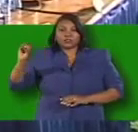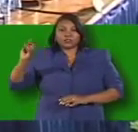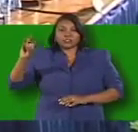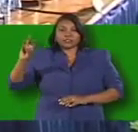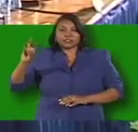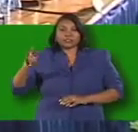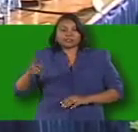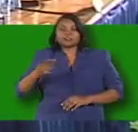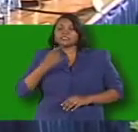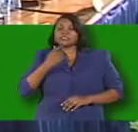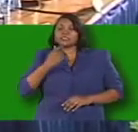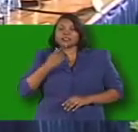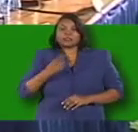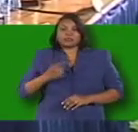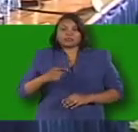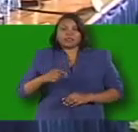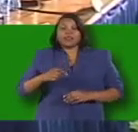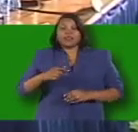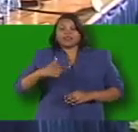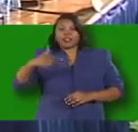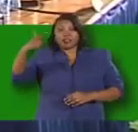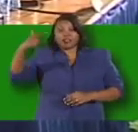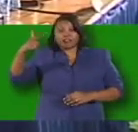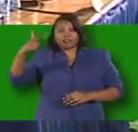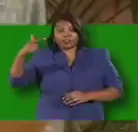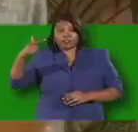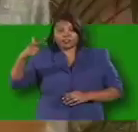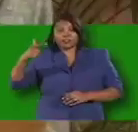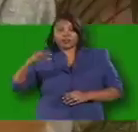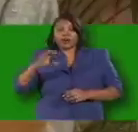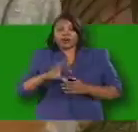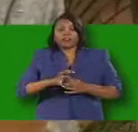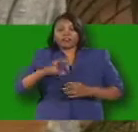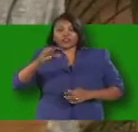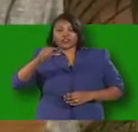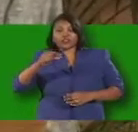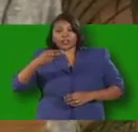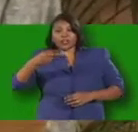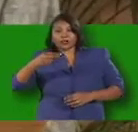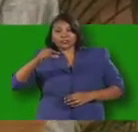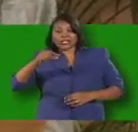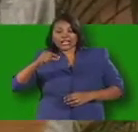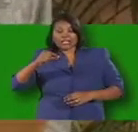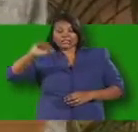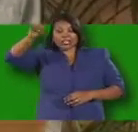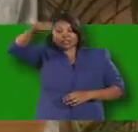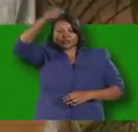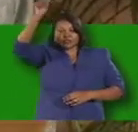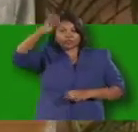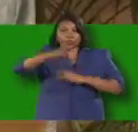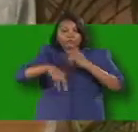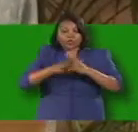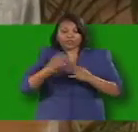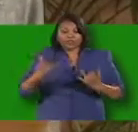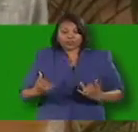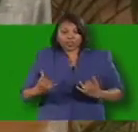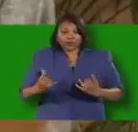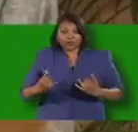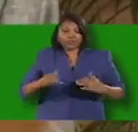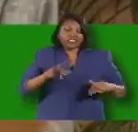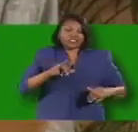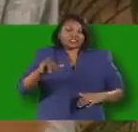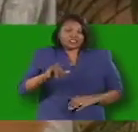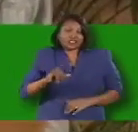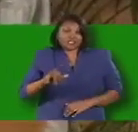quote, "The current level of or stock of greenhouse gases in the atmosphere is equivalent